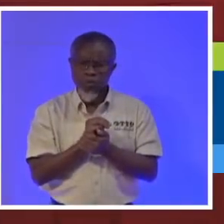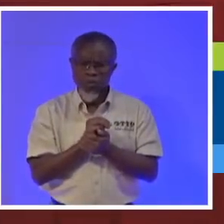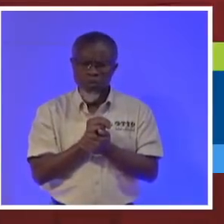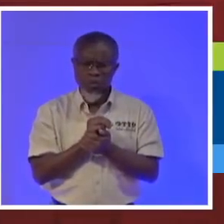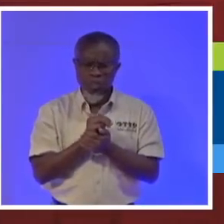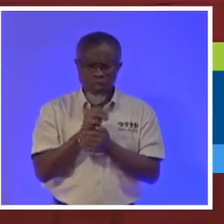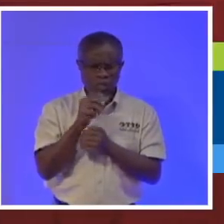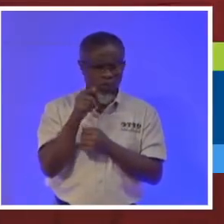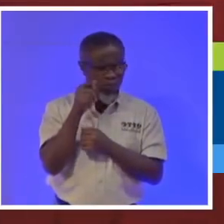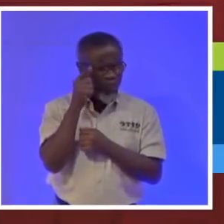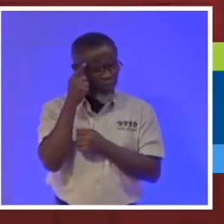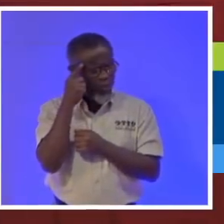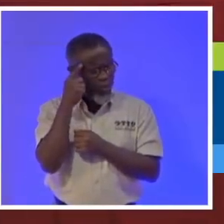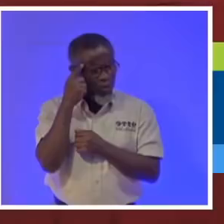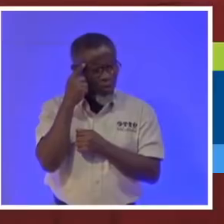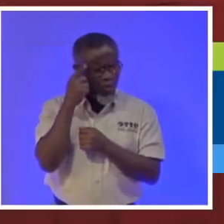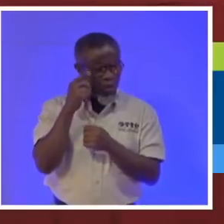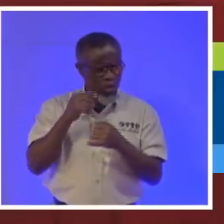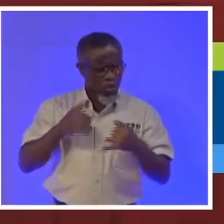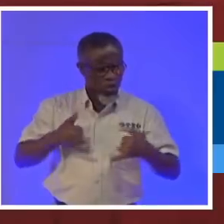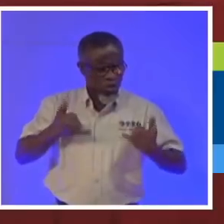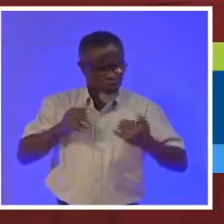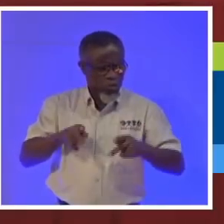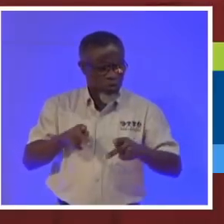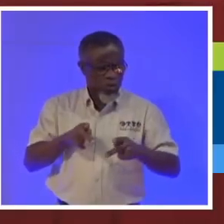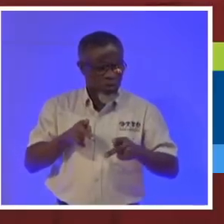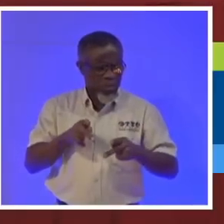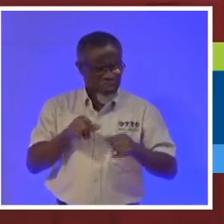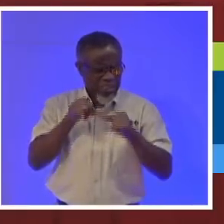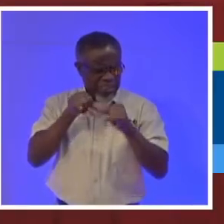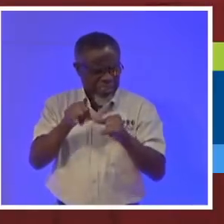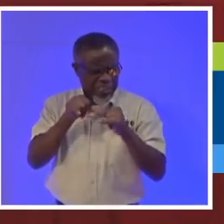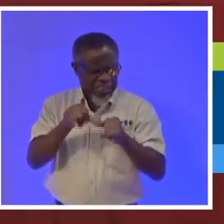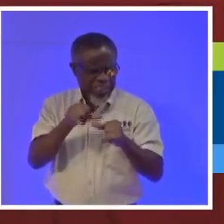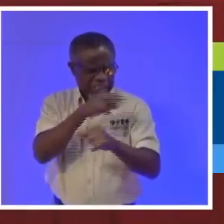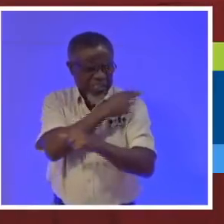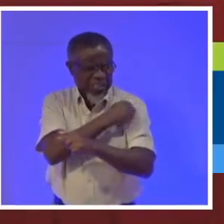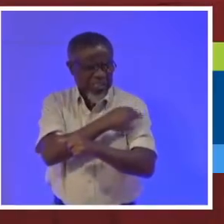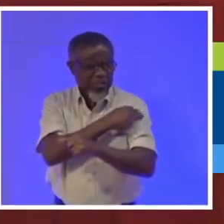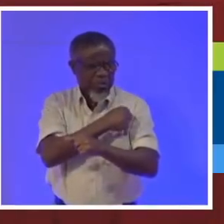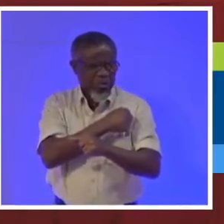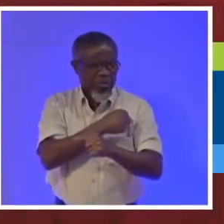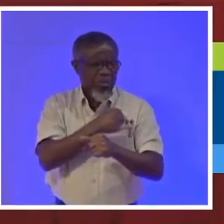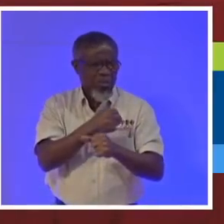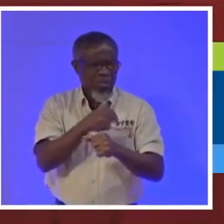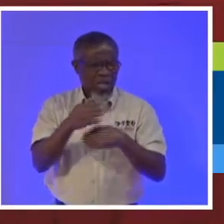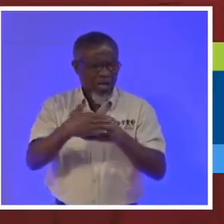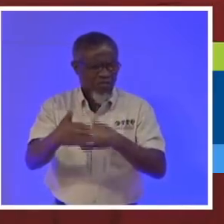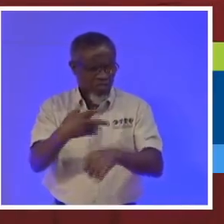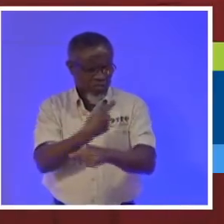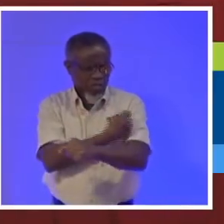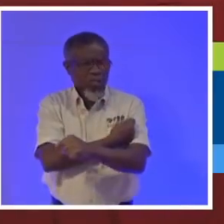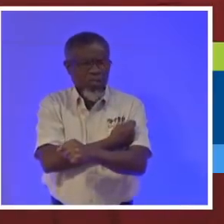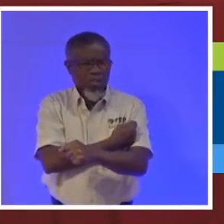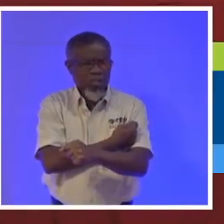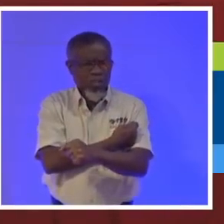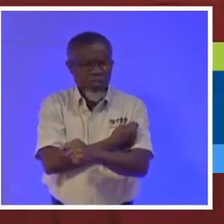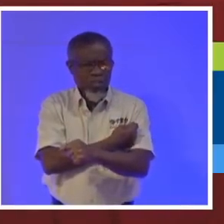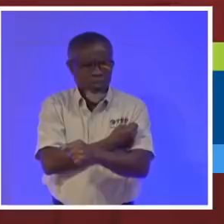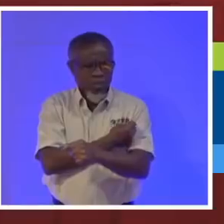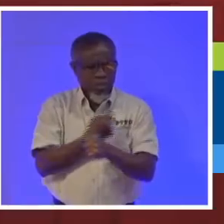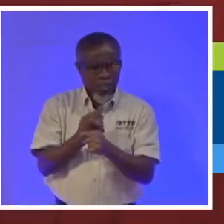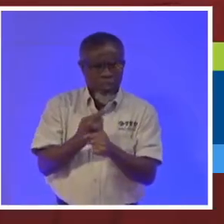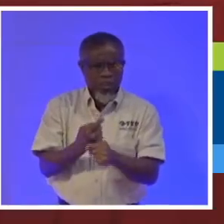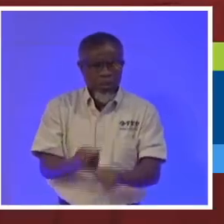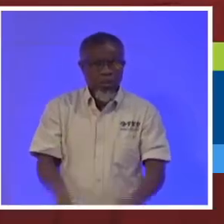been hospitalized for 3 to 4 months after taking the vaccine died yesterday. It is said that she became paralyzed from the